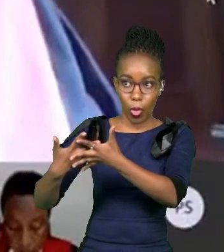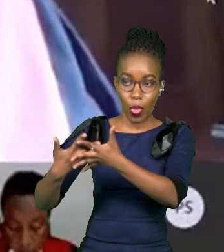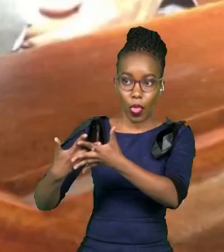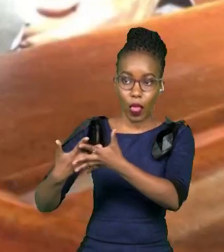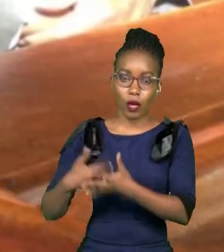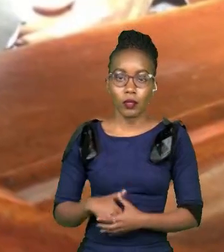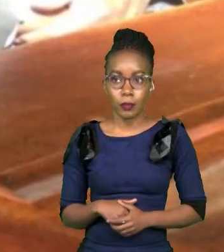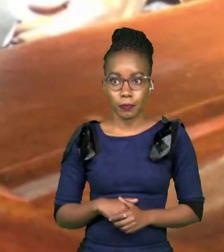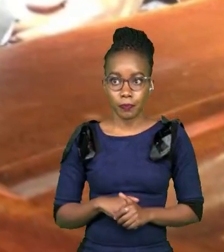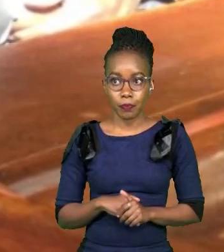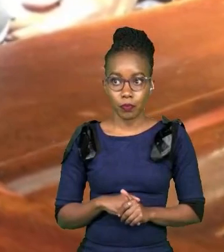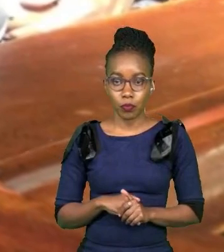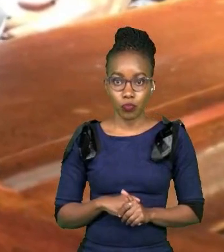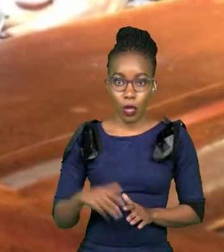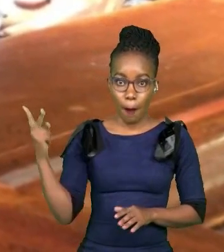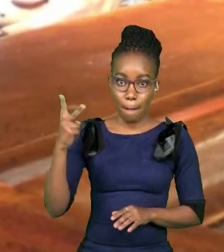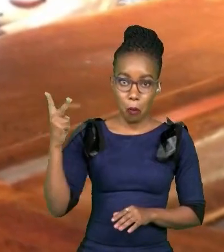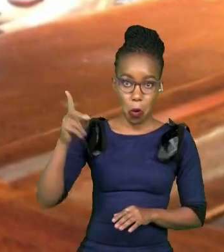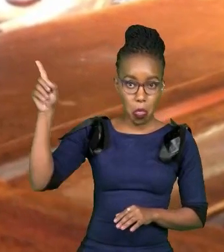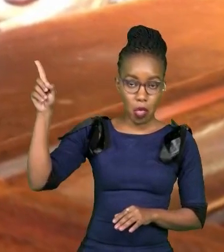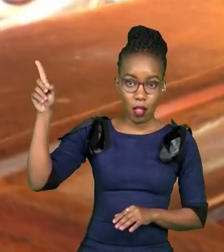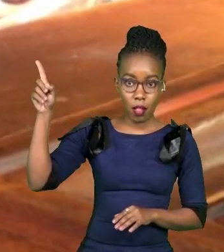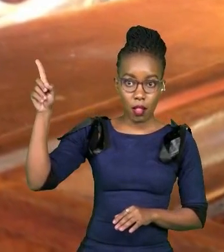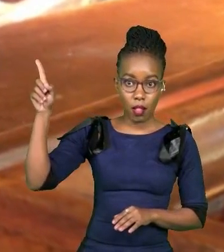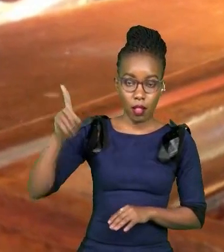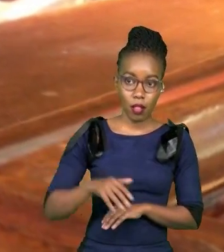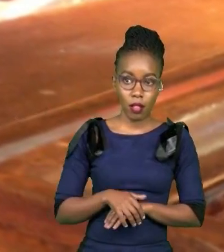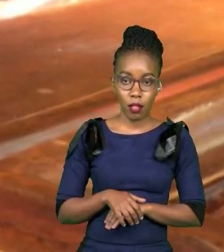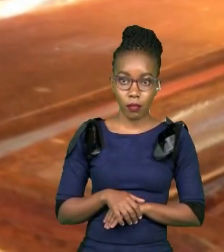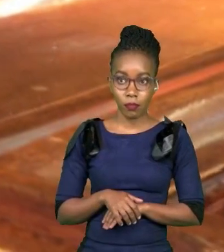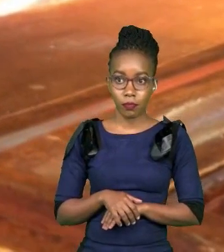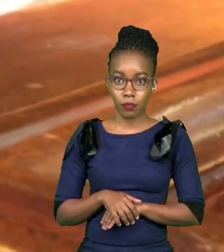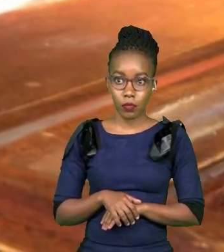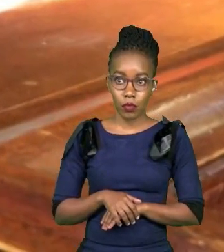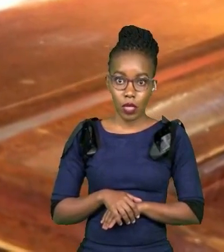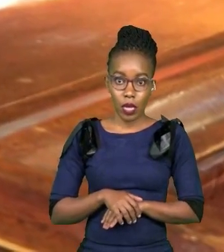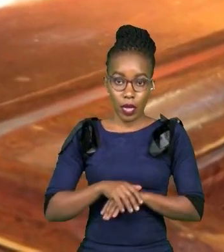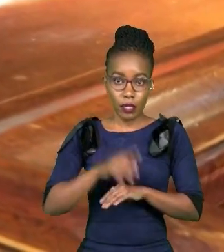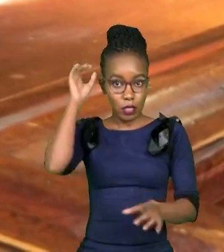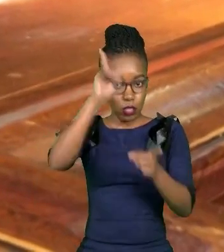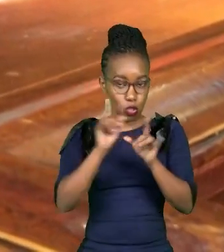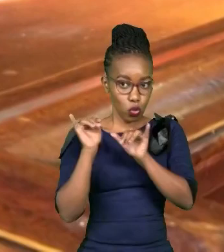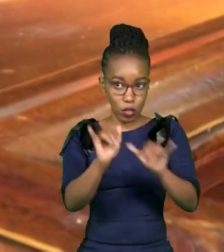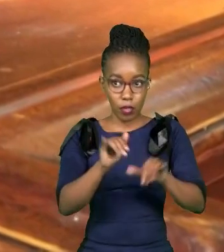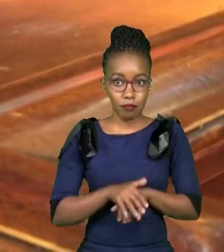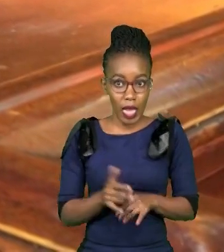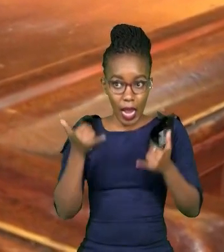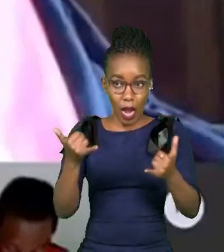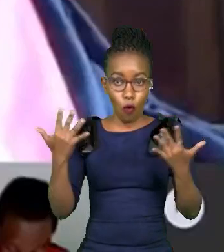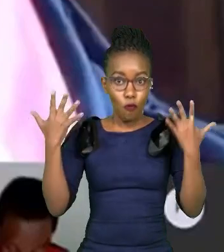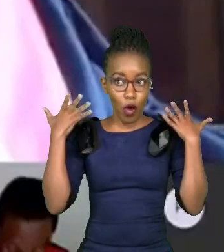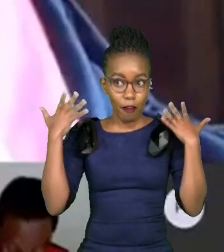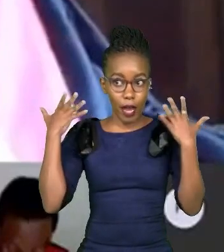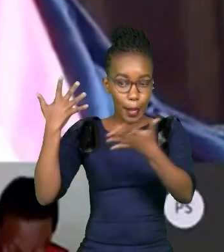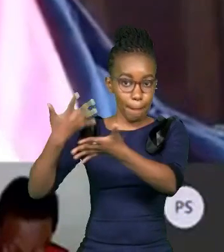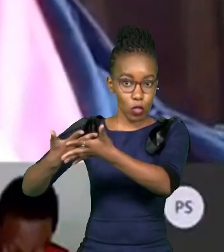code. Muruetetu and his fellow convict judgment still stands. They are serving a life sentence.